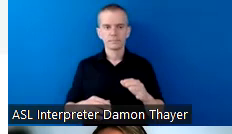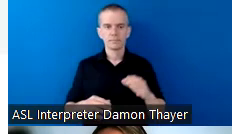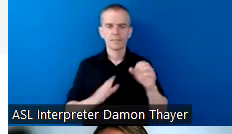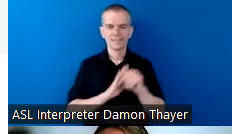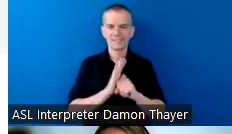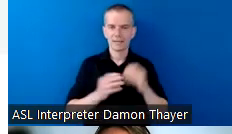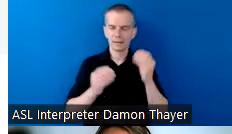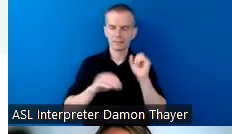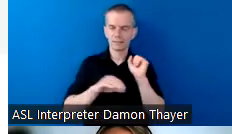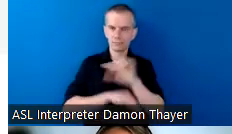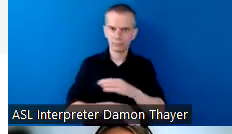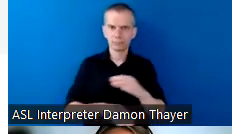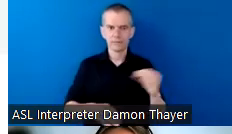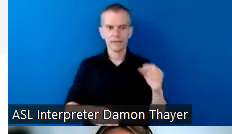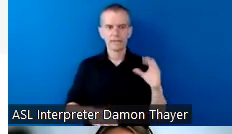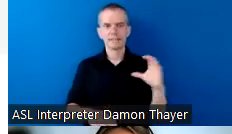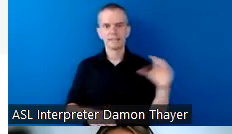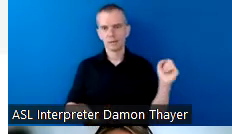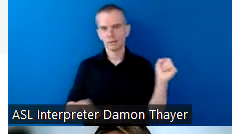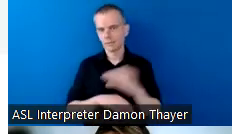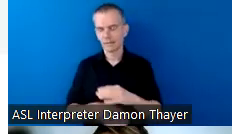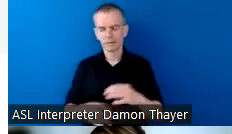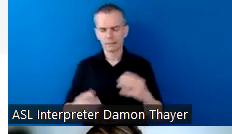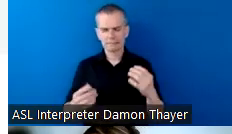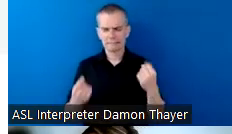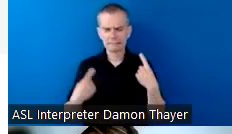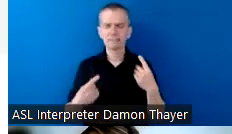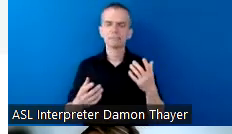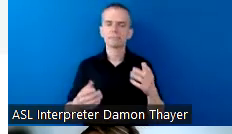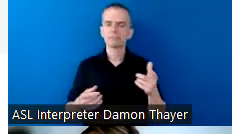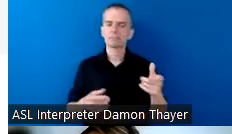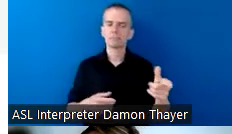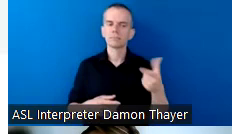be receiving from the CCOs that they will be assigned to.